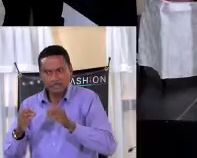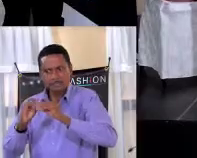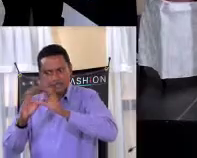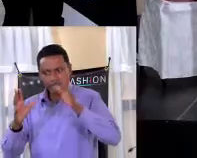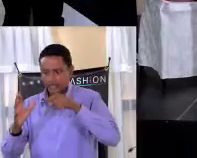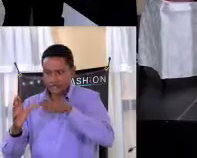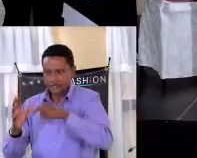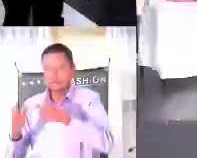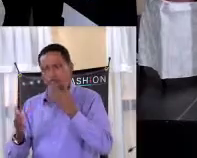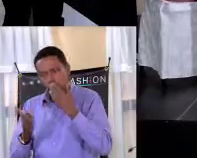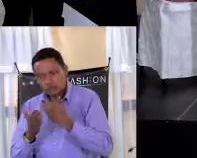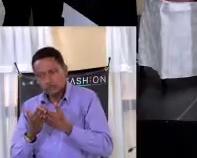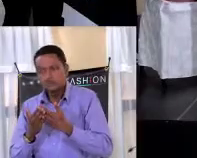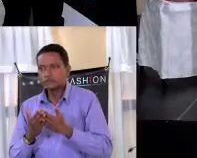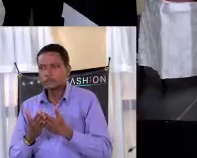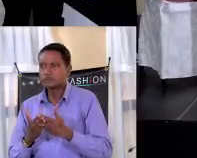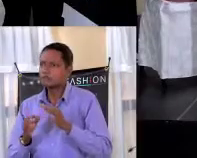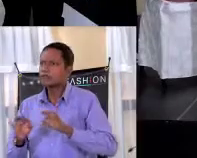Thanks.